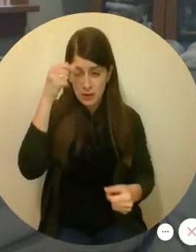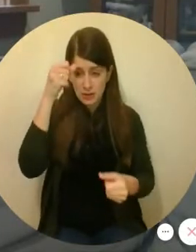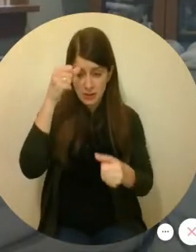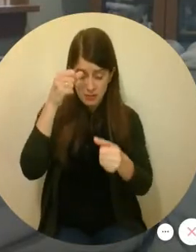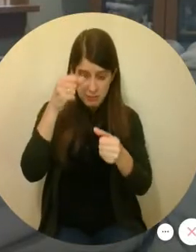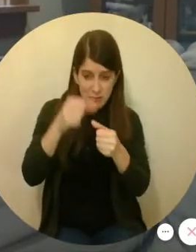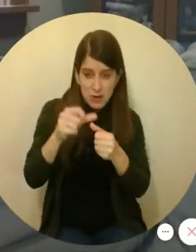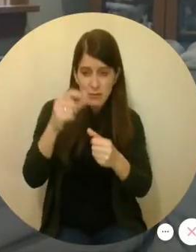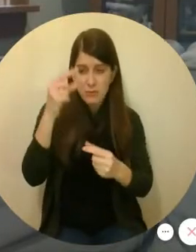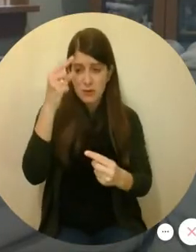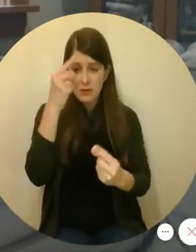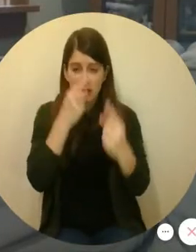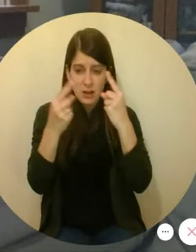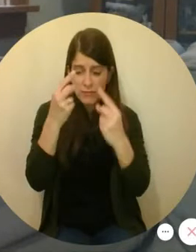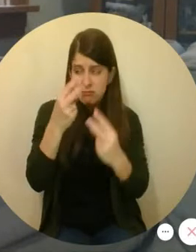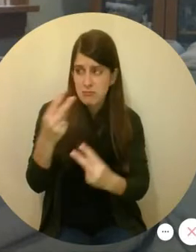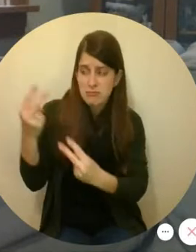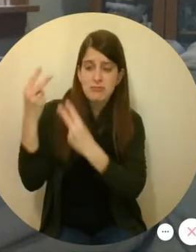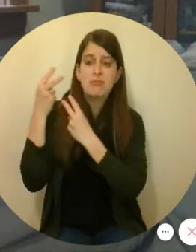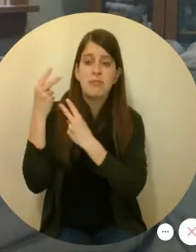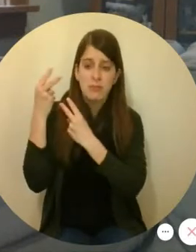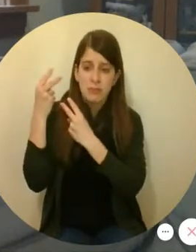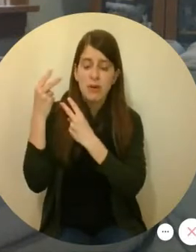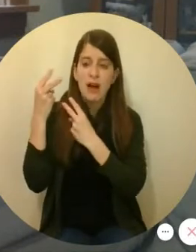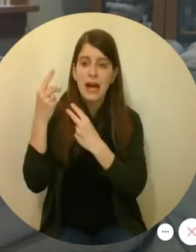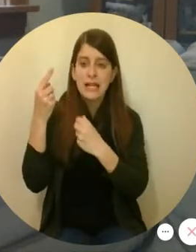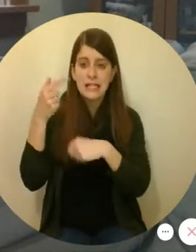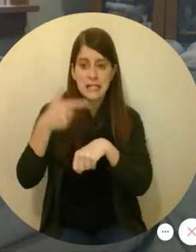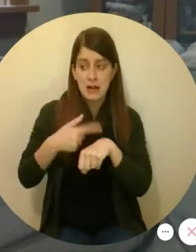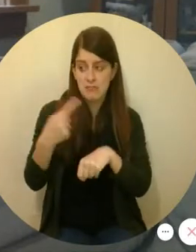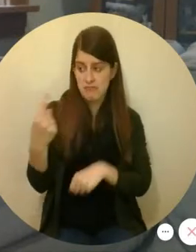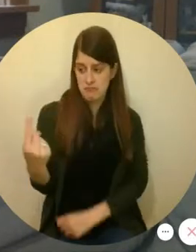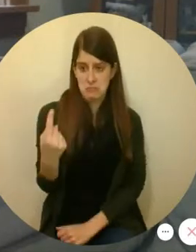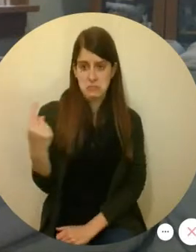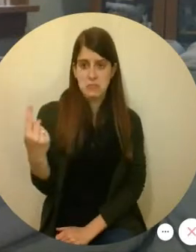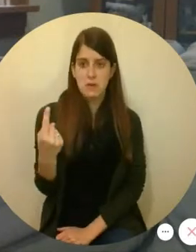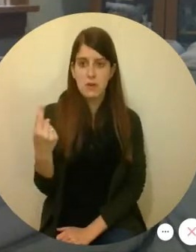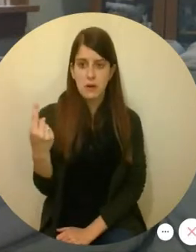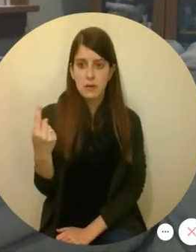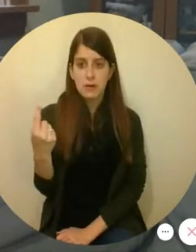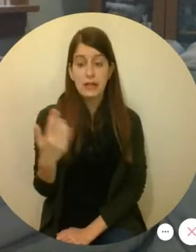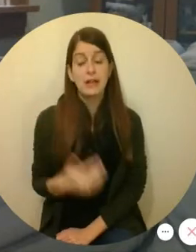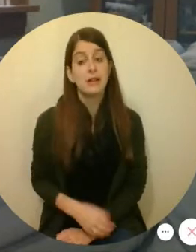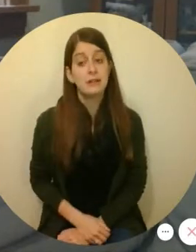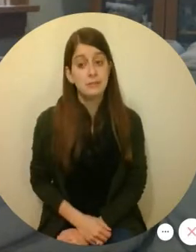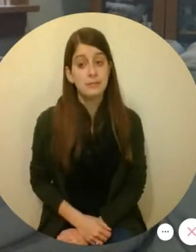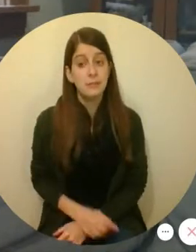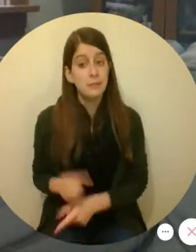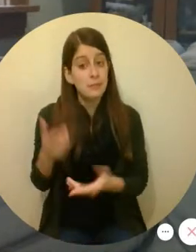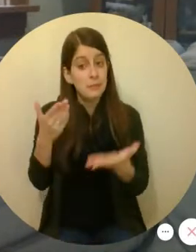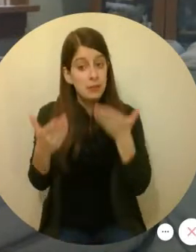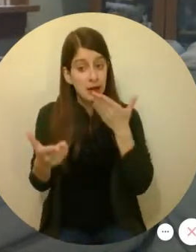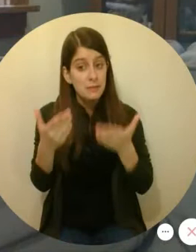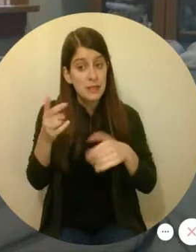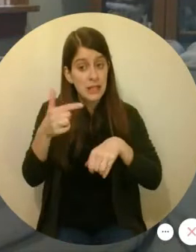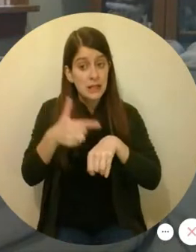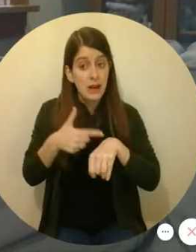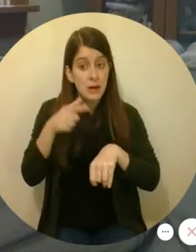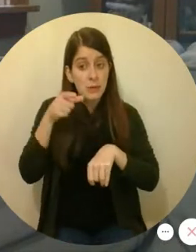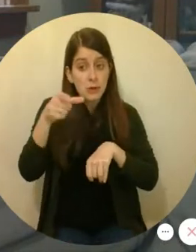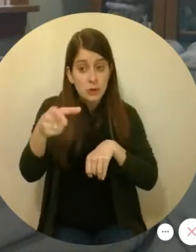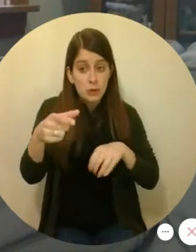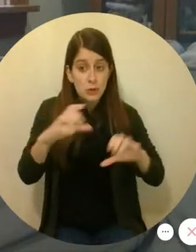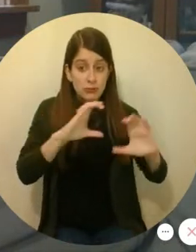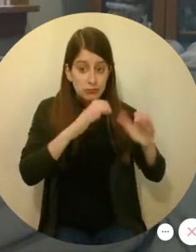a time in which you felt like the person being left out. And also a time in which